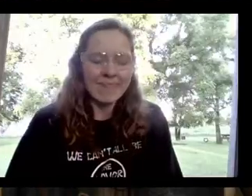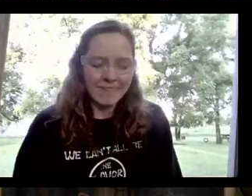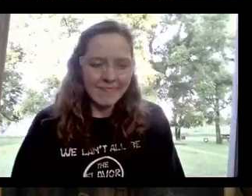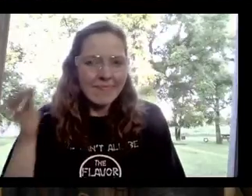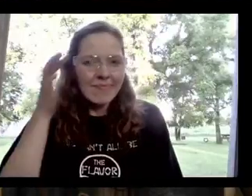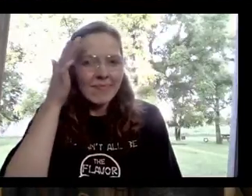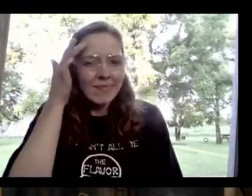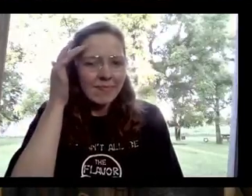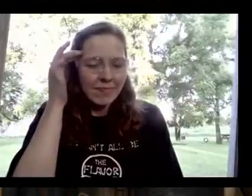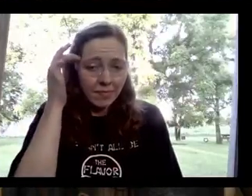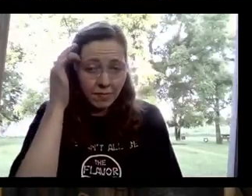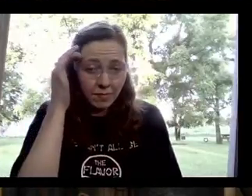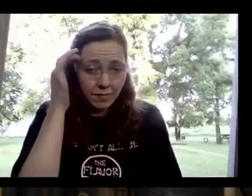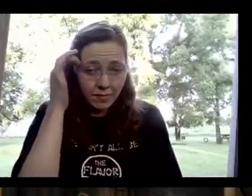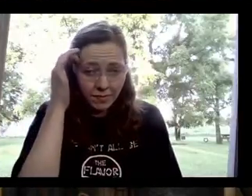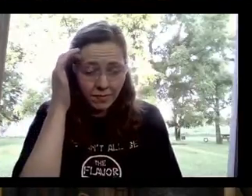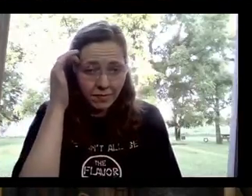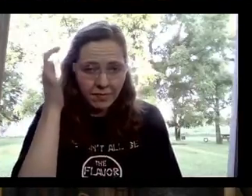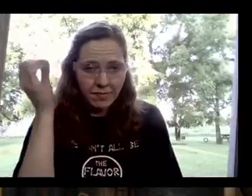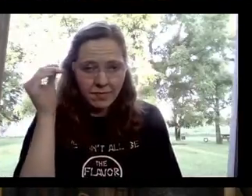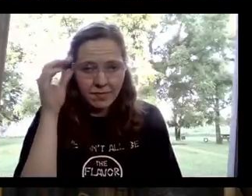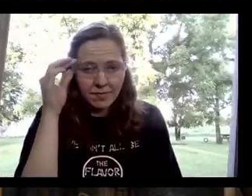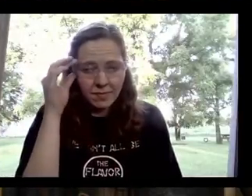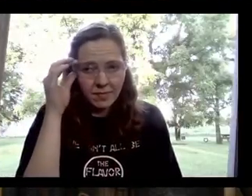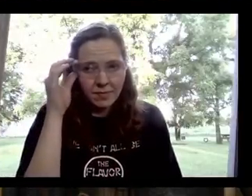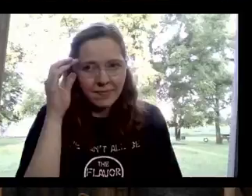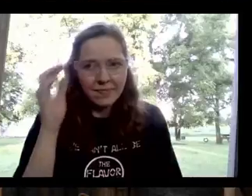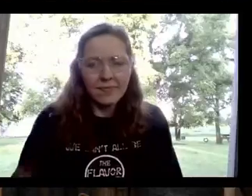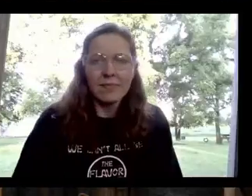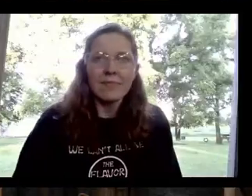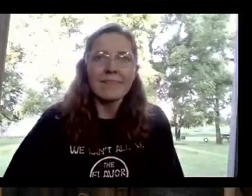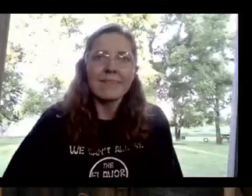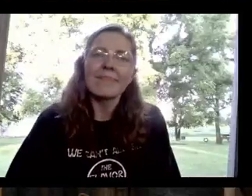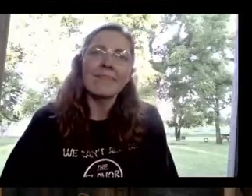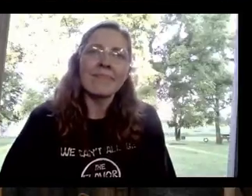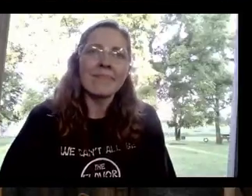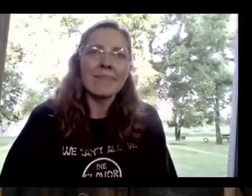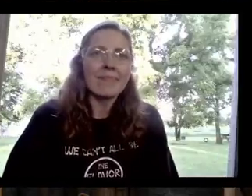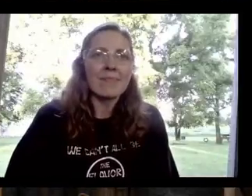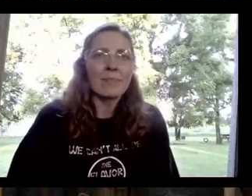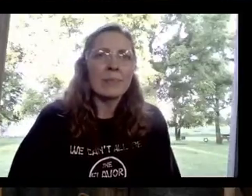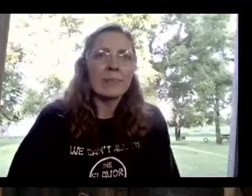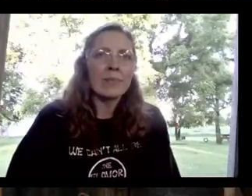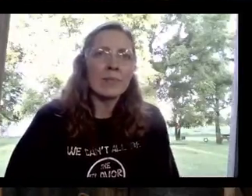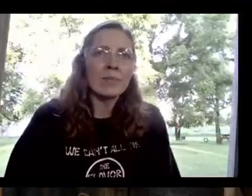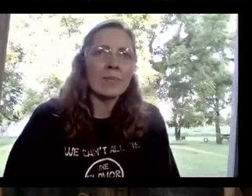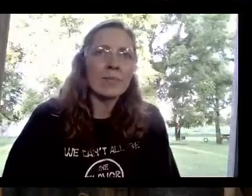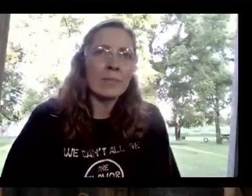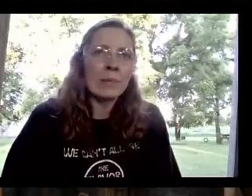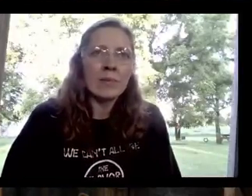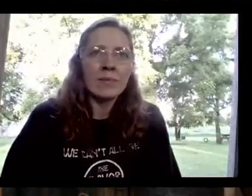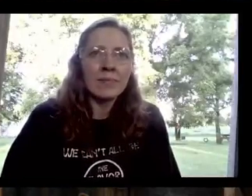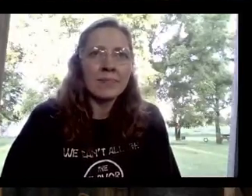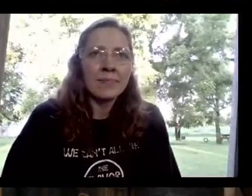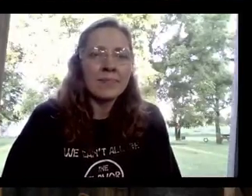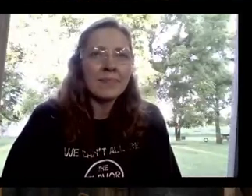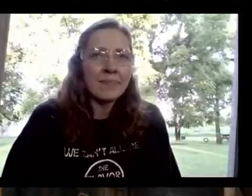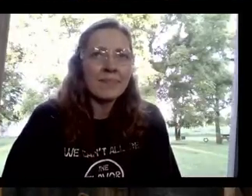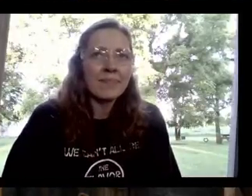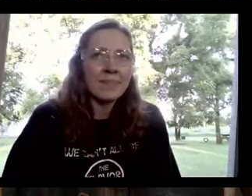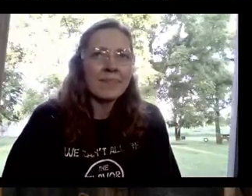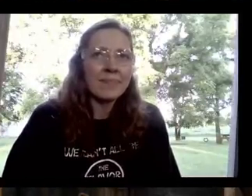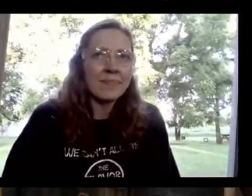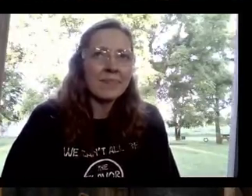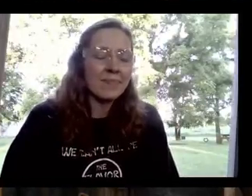It humbles me a lot, and it kind of like, I don't know, it's an interesting place to be in, being